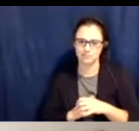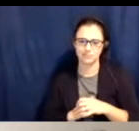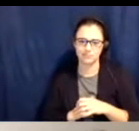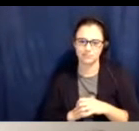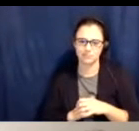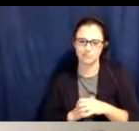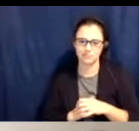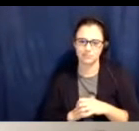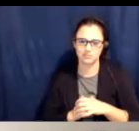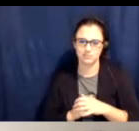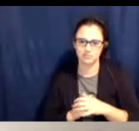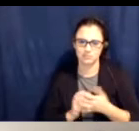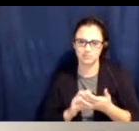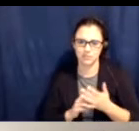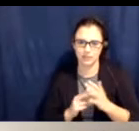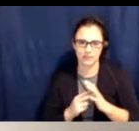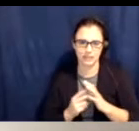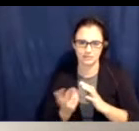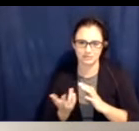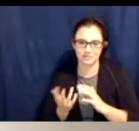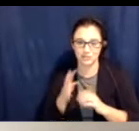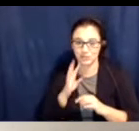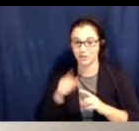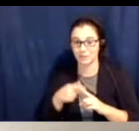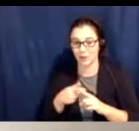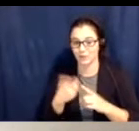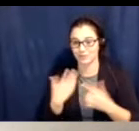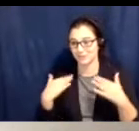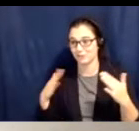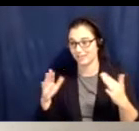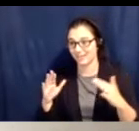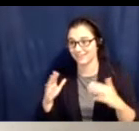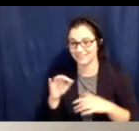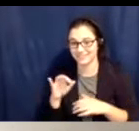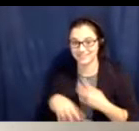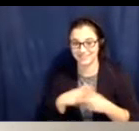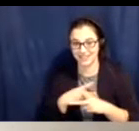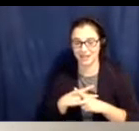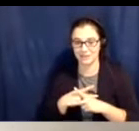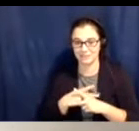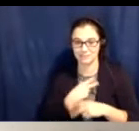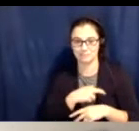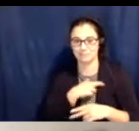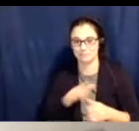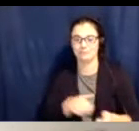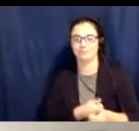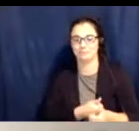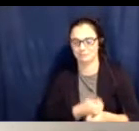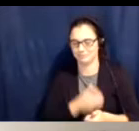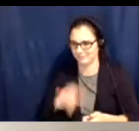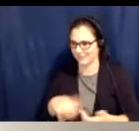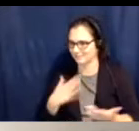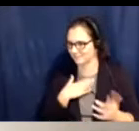mean, speaking of which, Yeah, there's exactly my